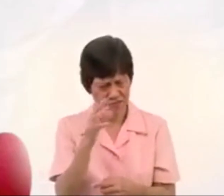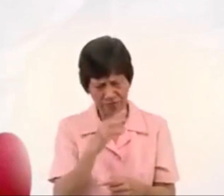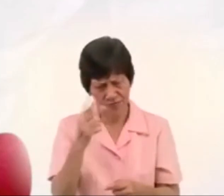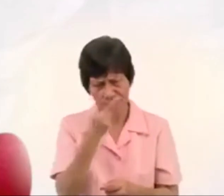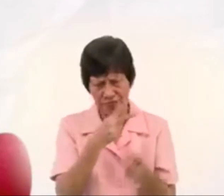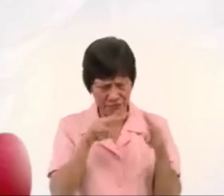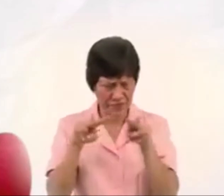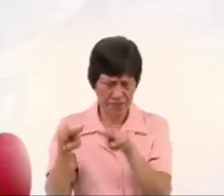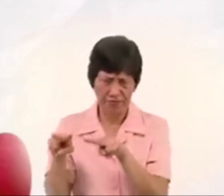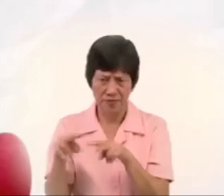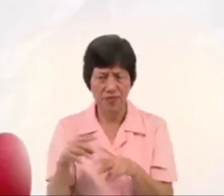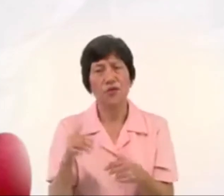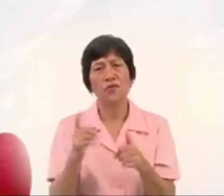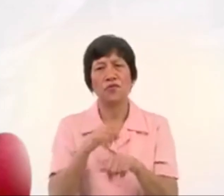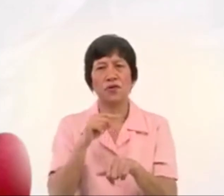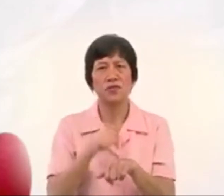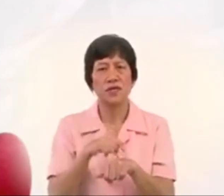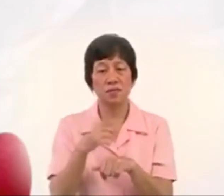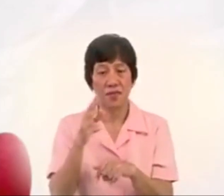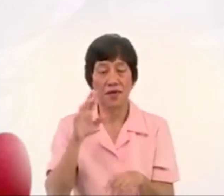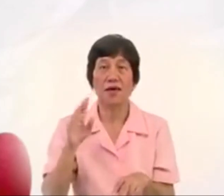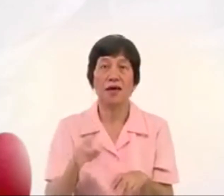time they have set foot